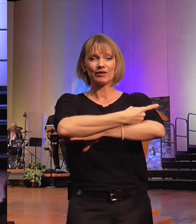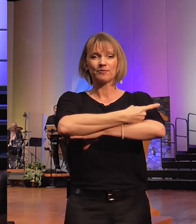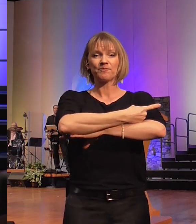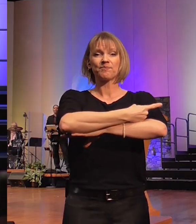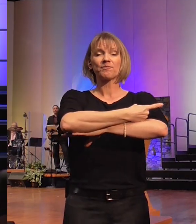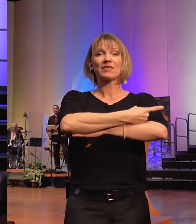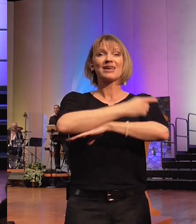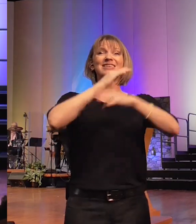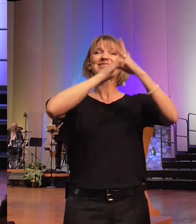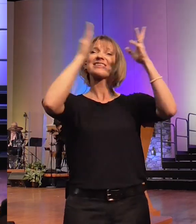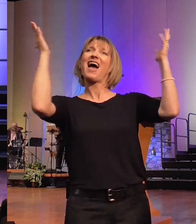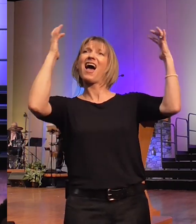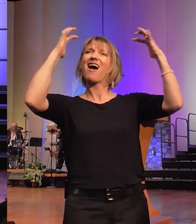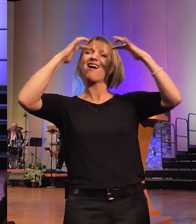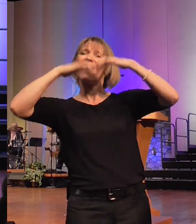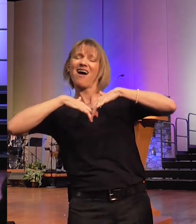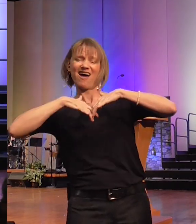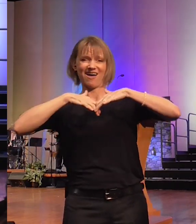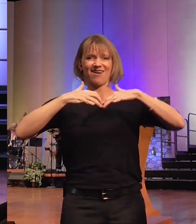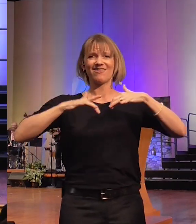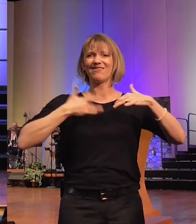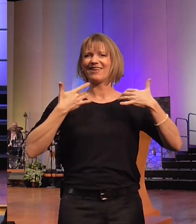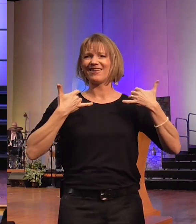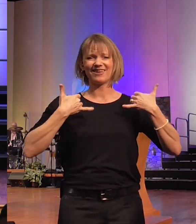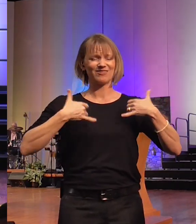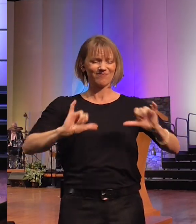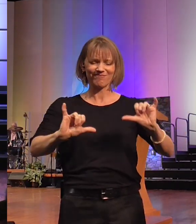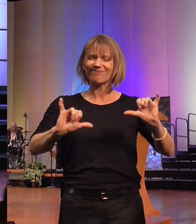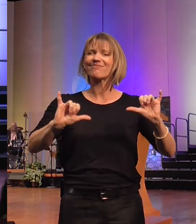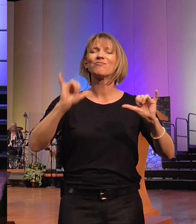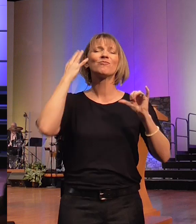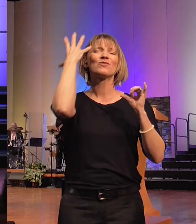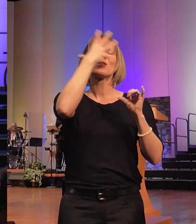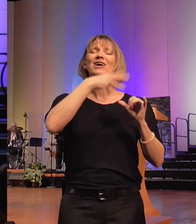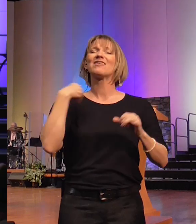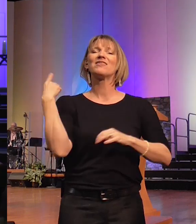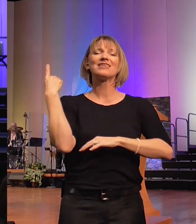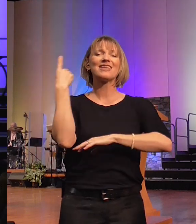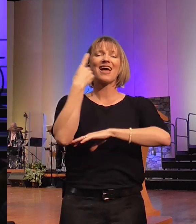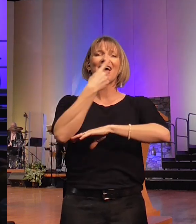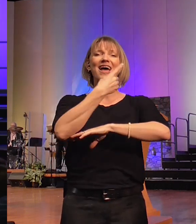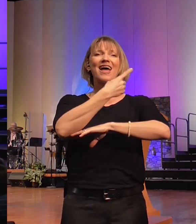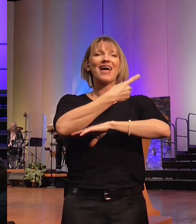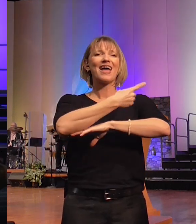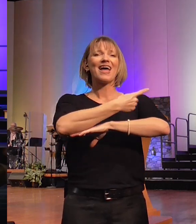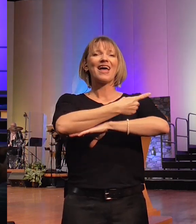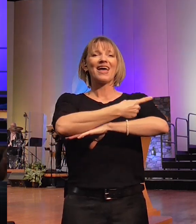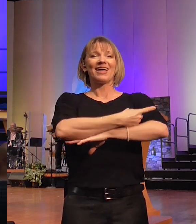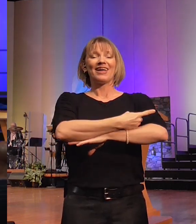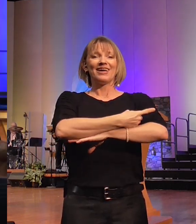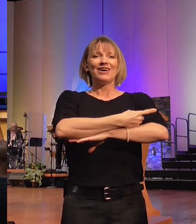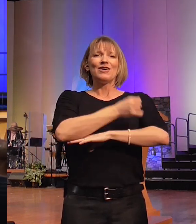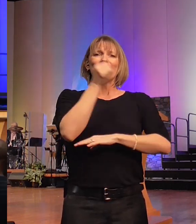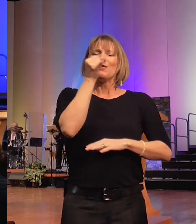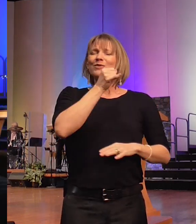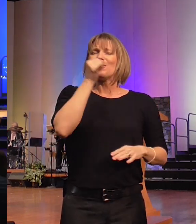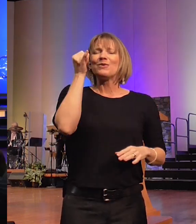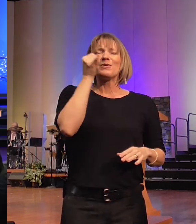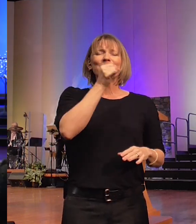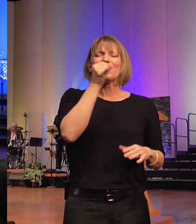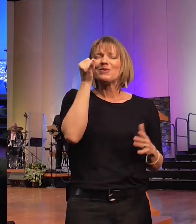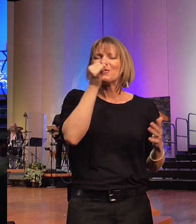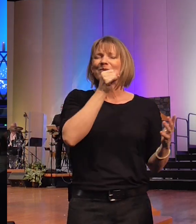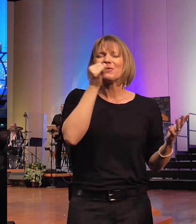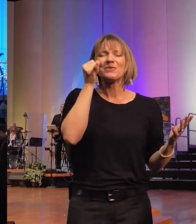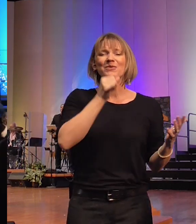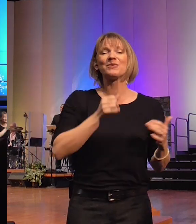The sky falls, you feel like it's a beautiful day. Ooh, ooh.